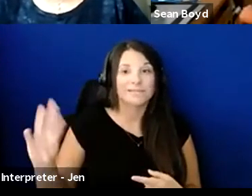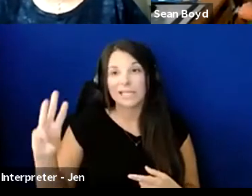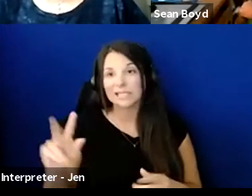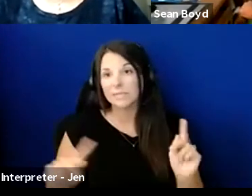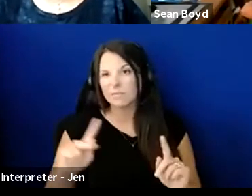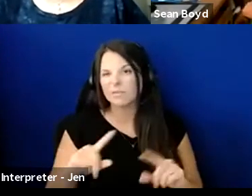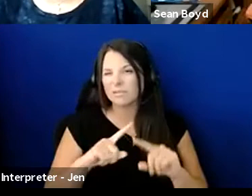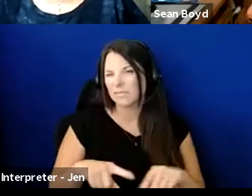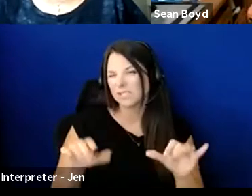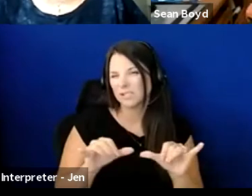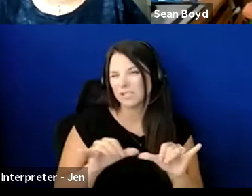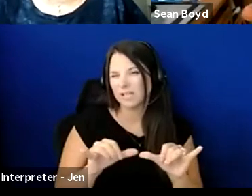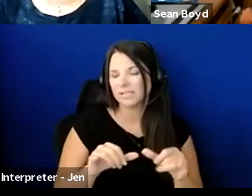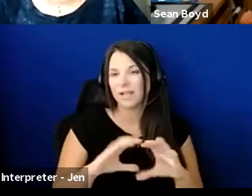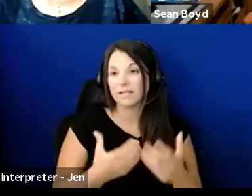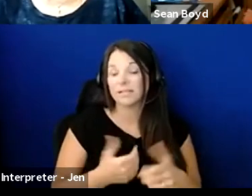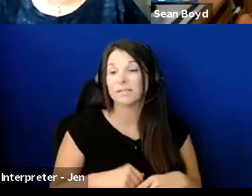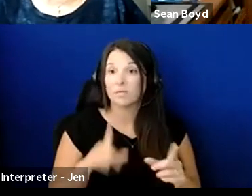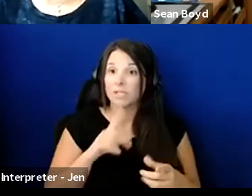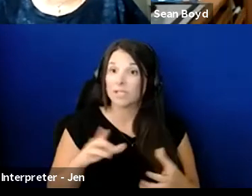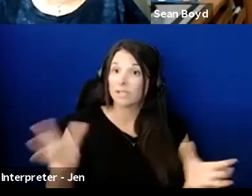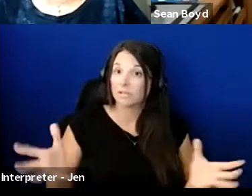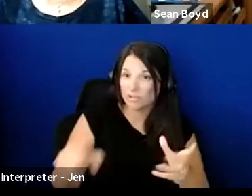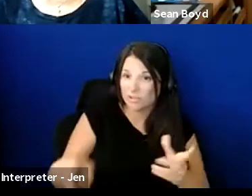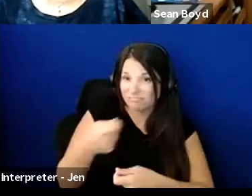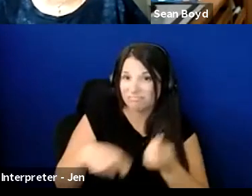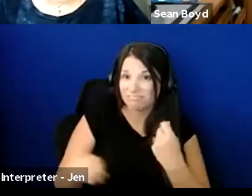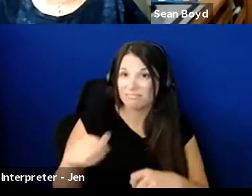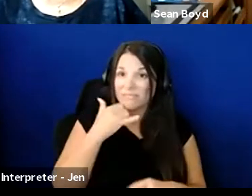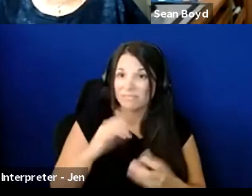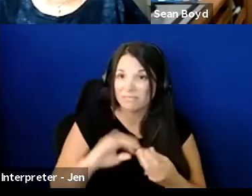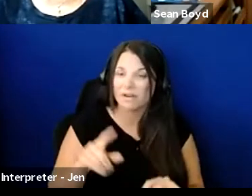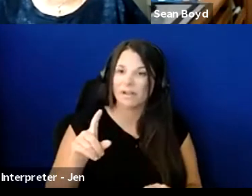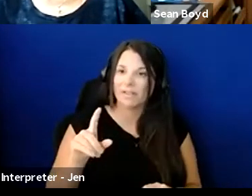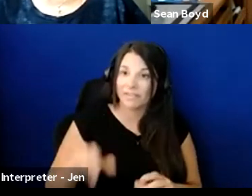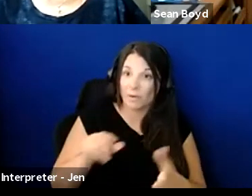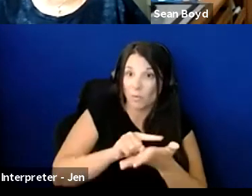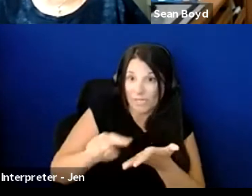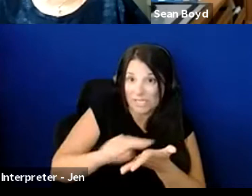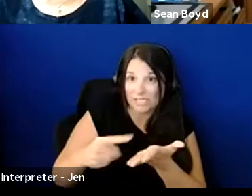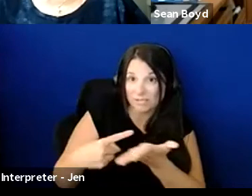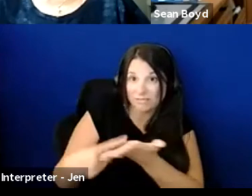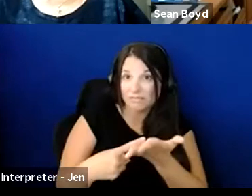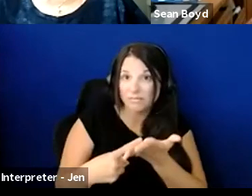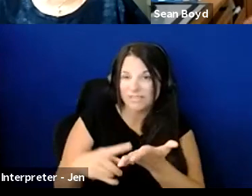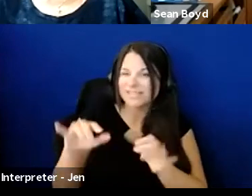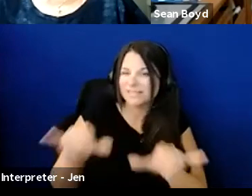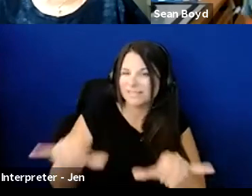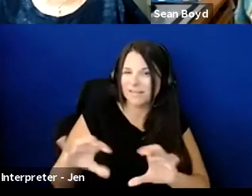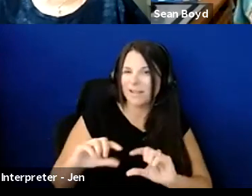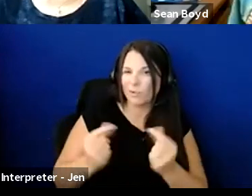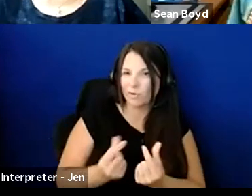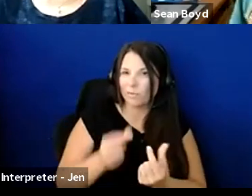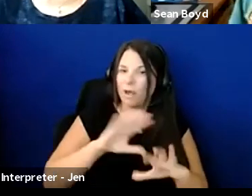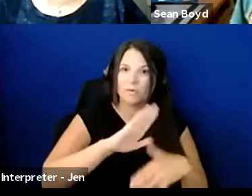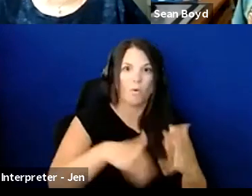them to exchange phone number, and then they do their weekly discussions with that group of people versus the whole class. And my students have found that